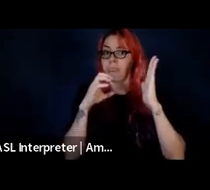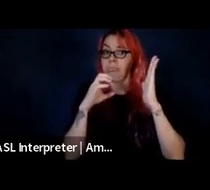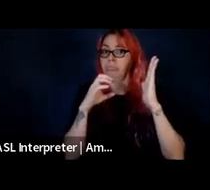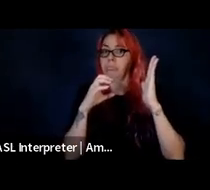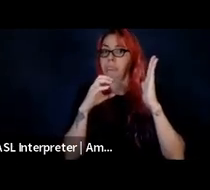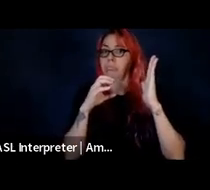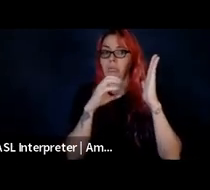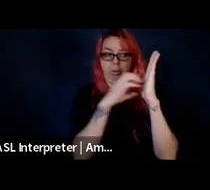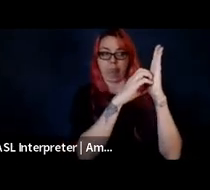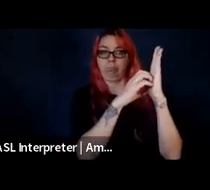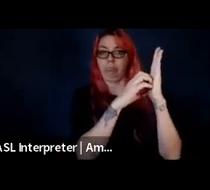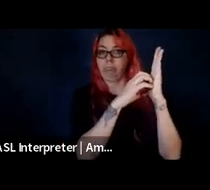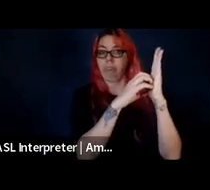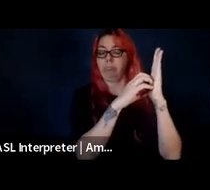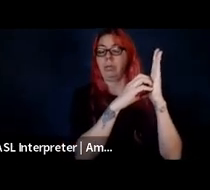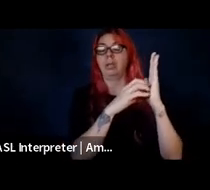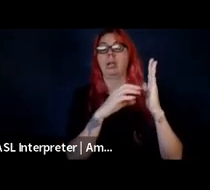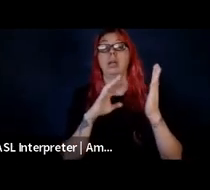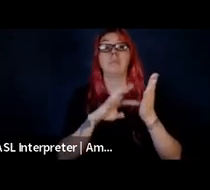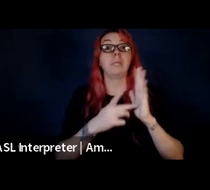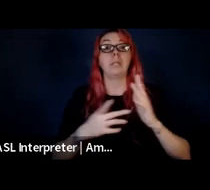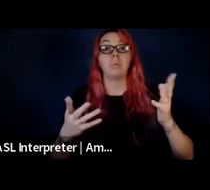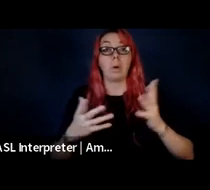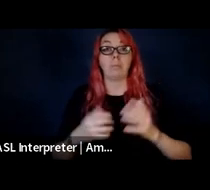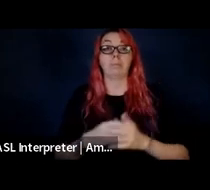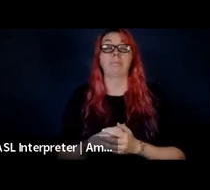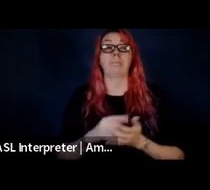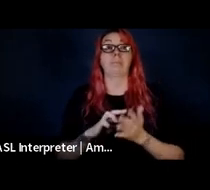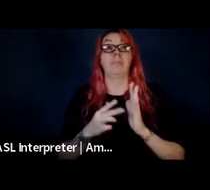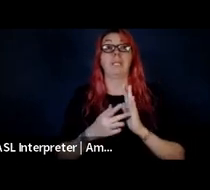that if you're cast in a show,